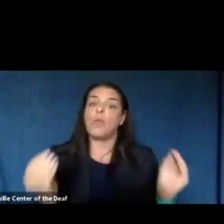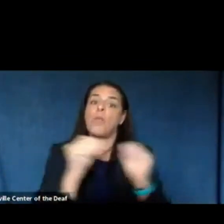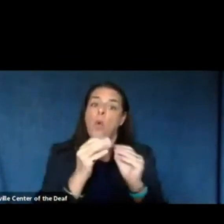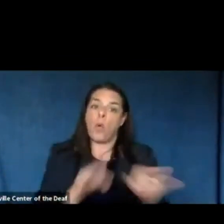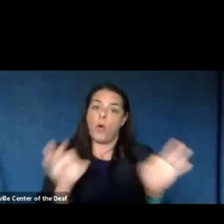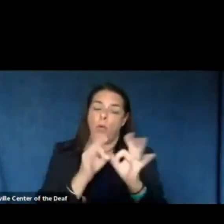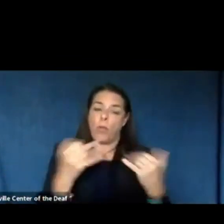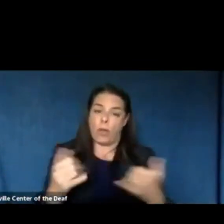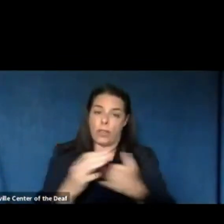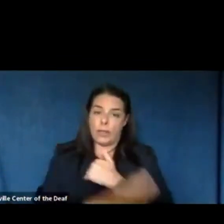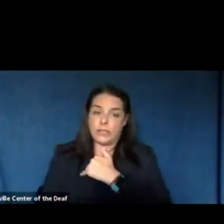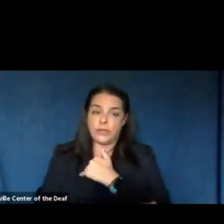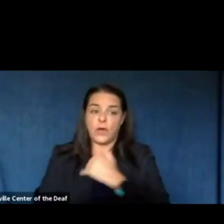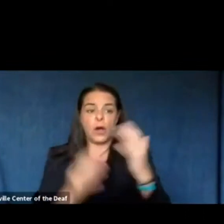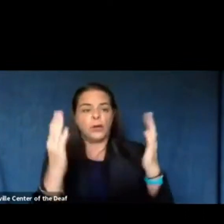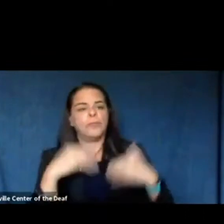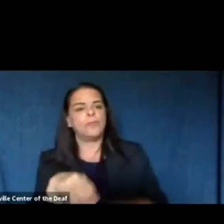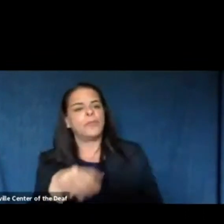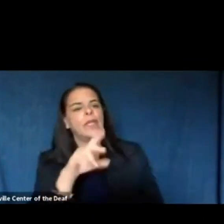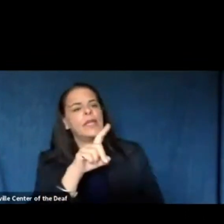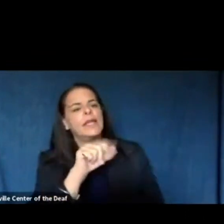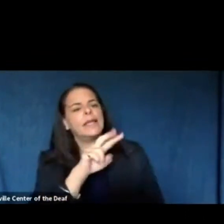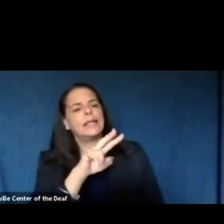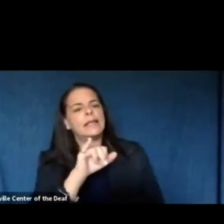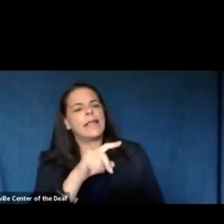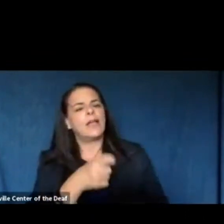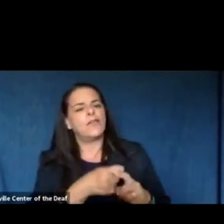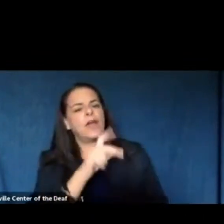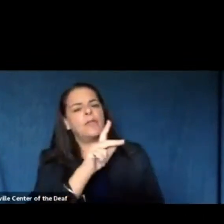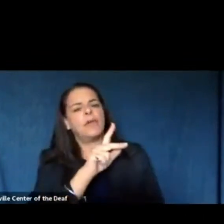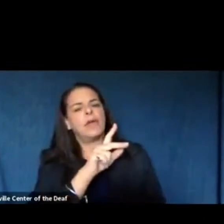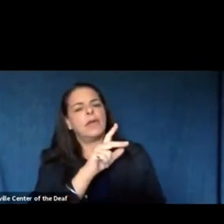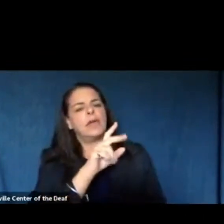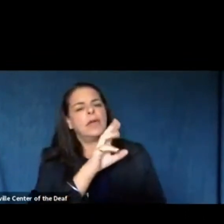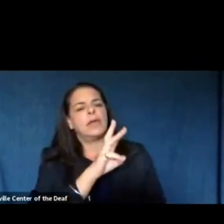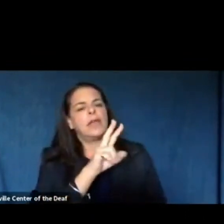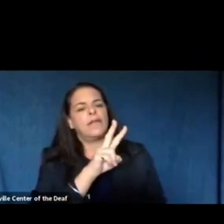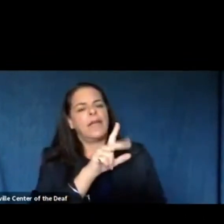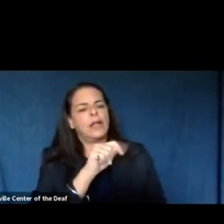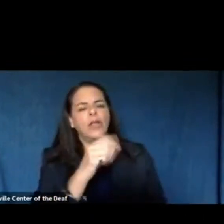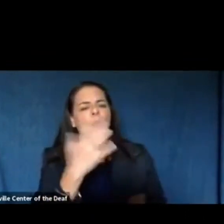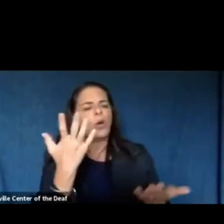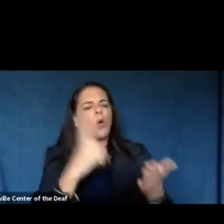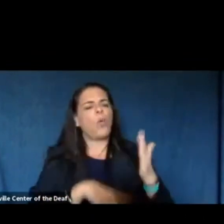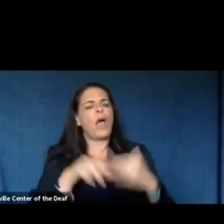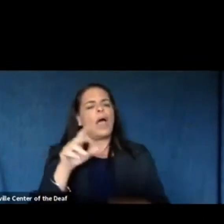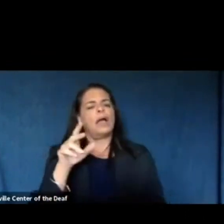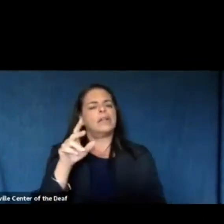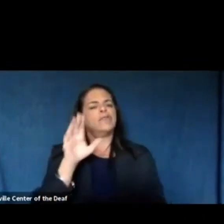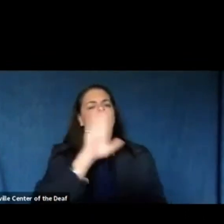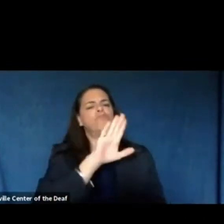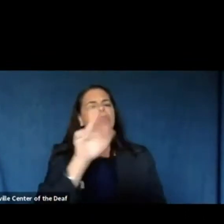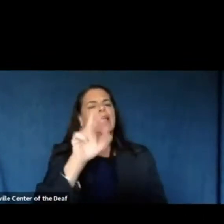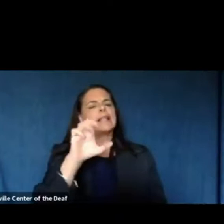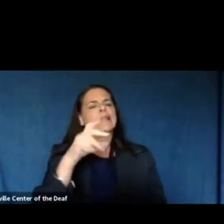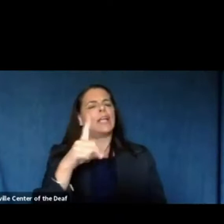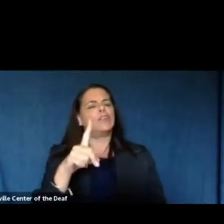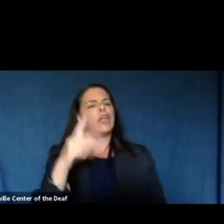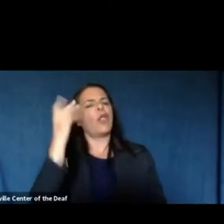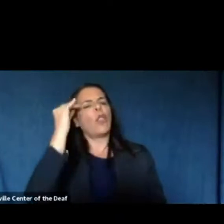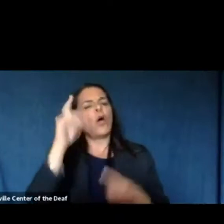with WBLT, what is KCHD's thoughts on Dr. Burke's call for more limits for Tennessee statewide?